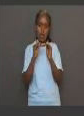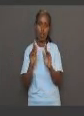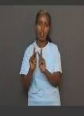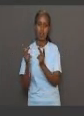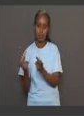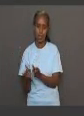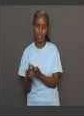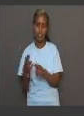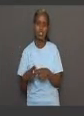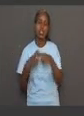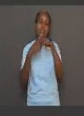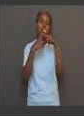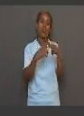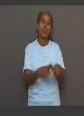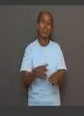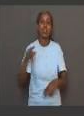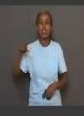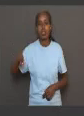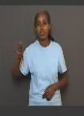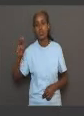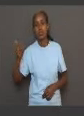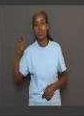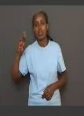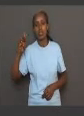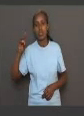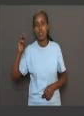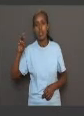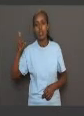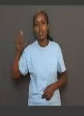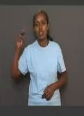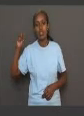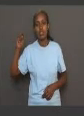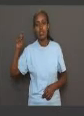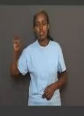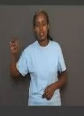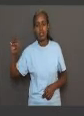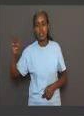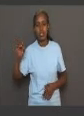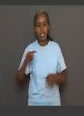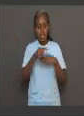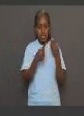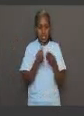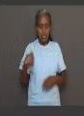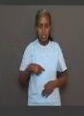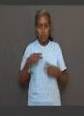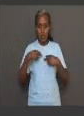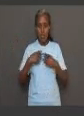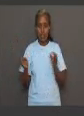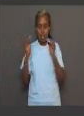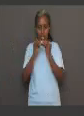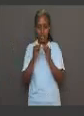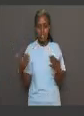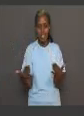parts called quadrants. Since we now have added a new